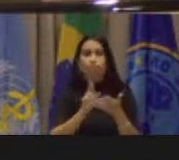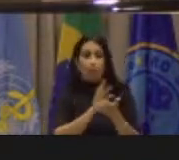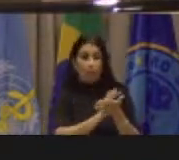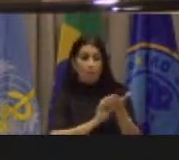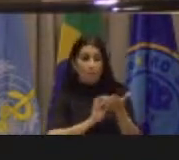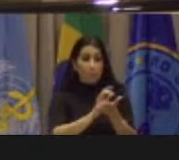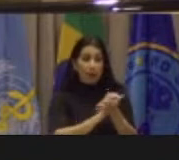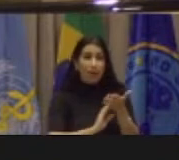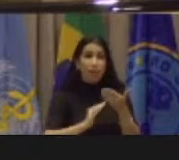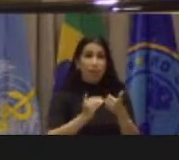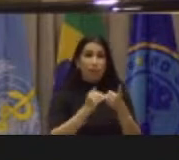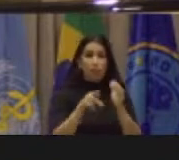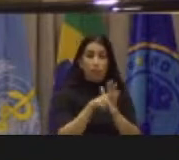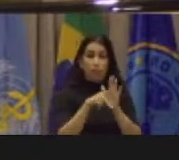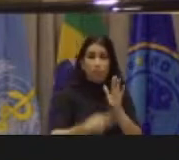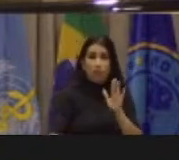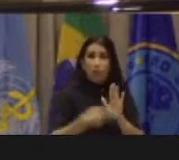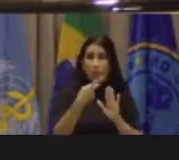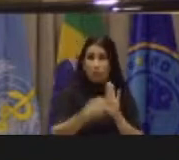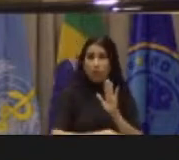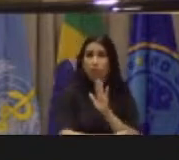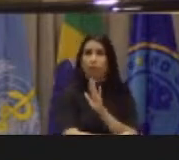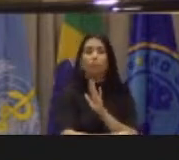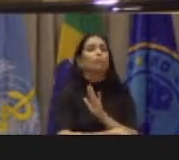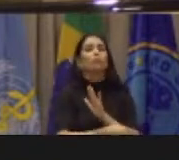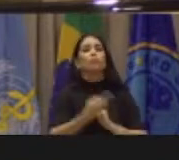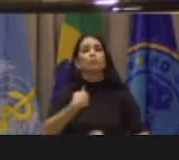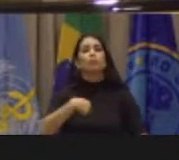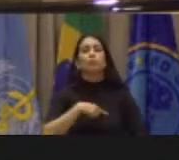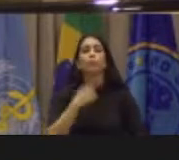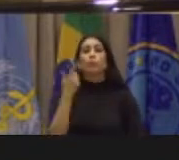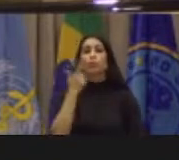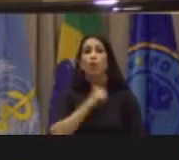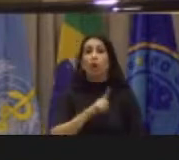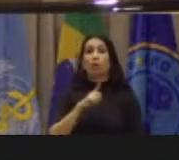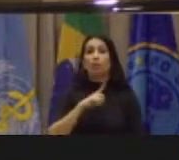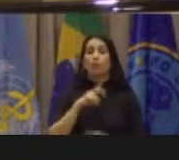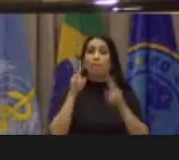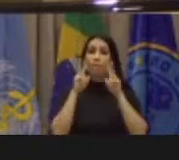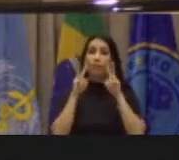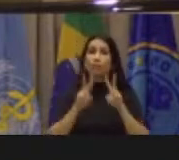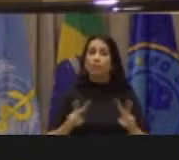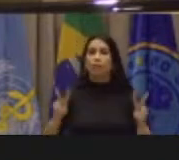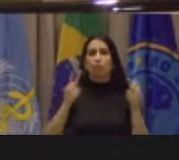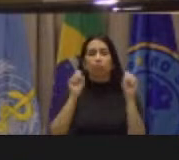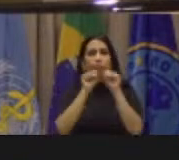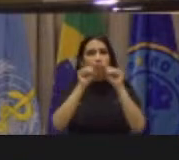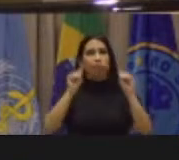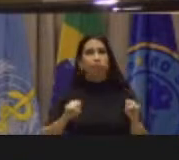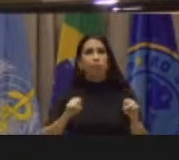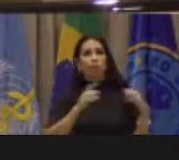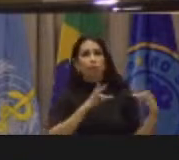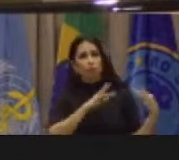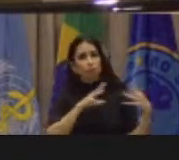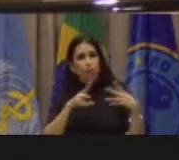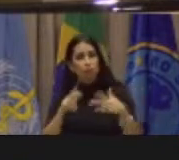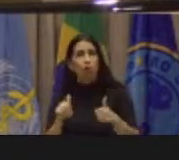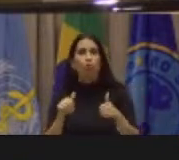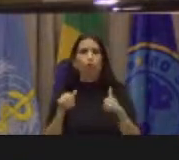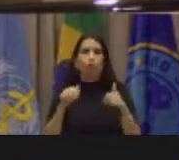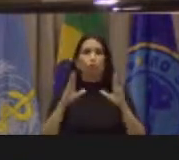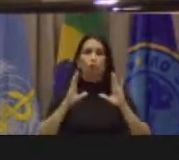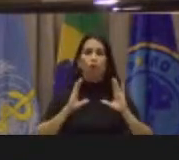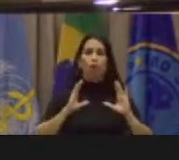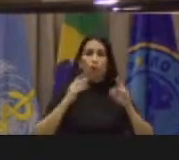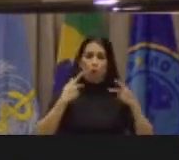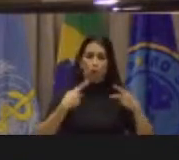set on, and the base that is formed, we're able to see a systemic view of all the behavior